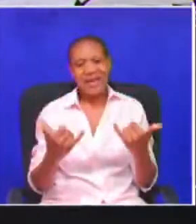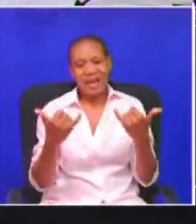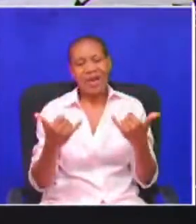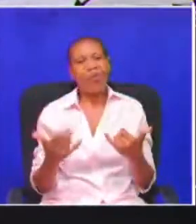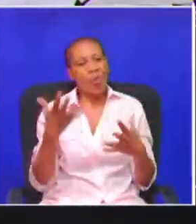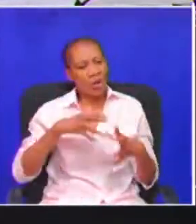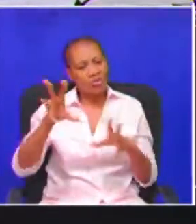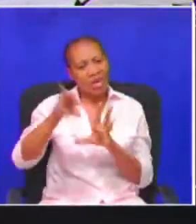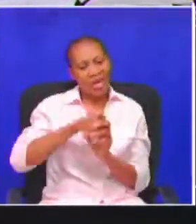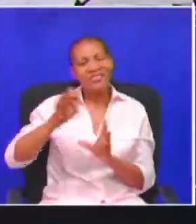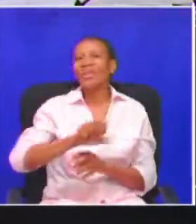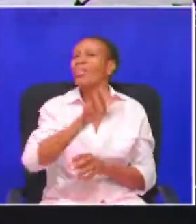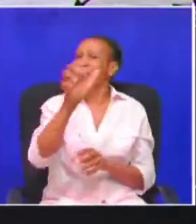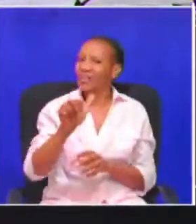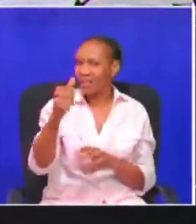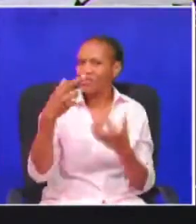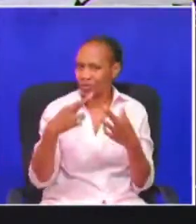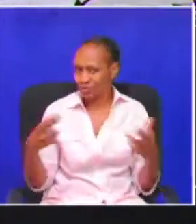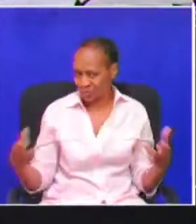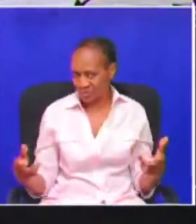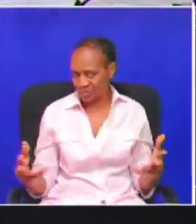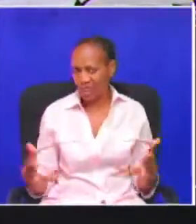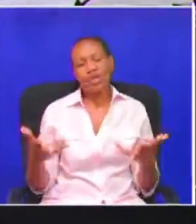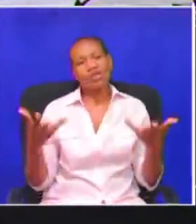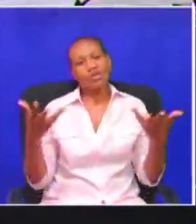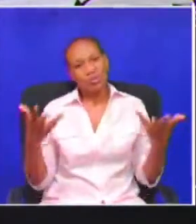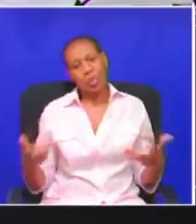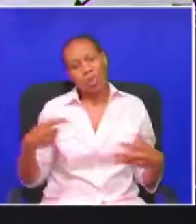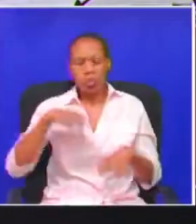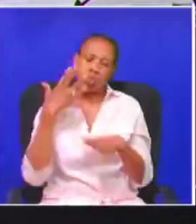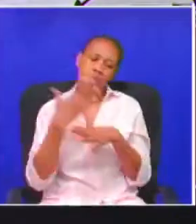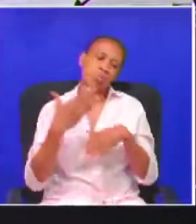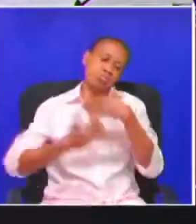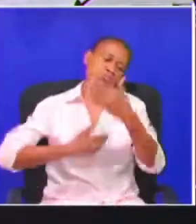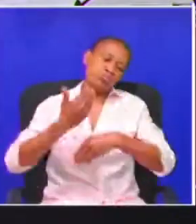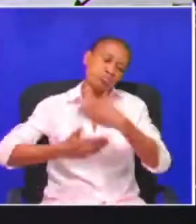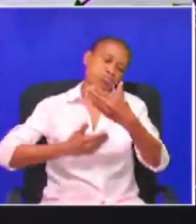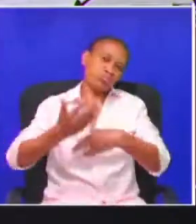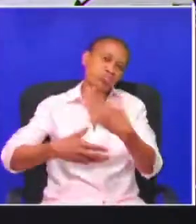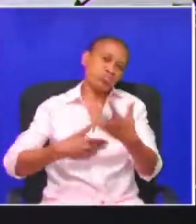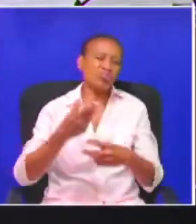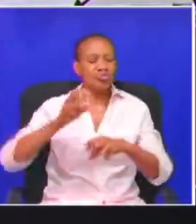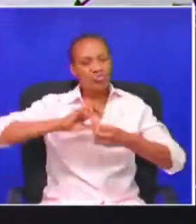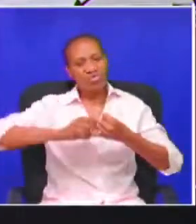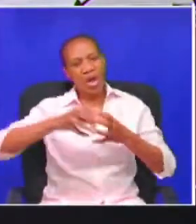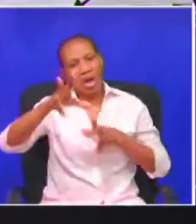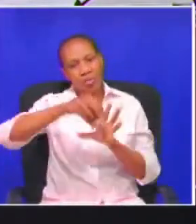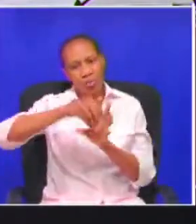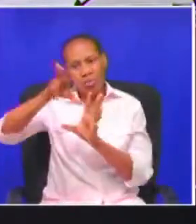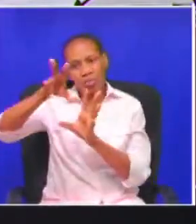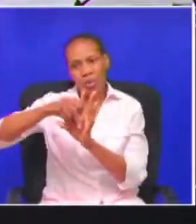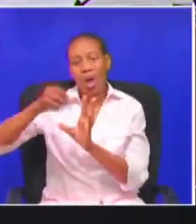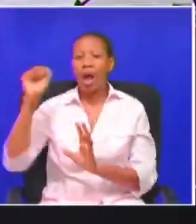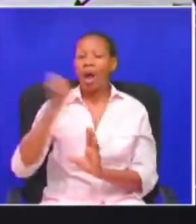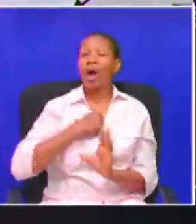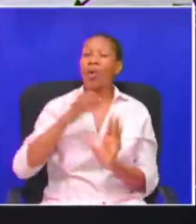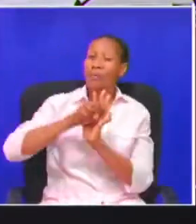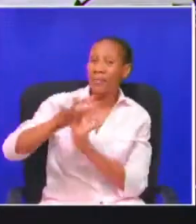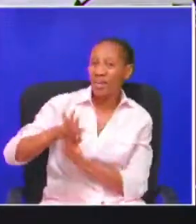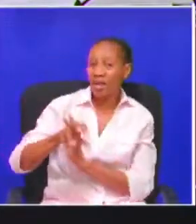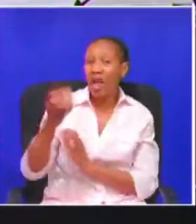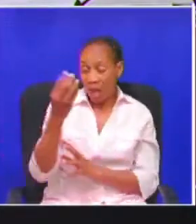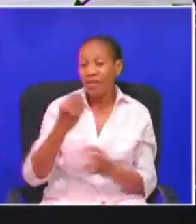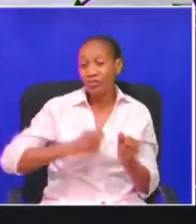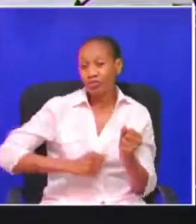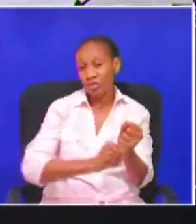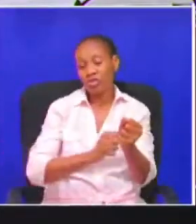diversify. So we have been at work to try and diversify our markets through strategic